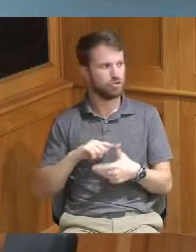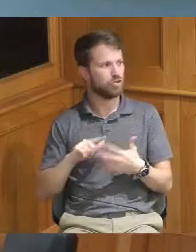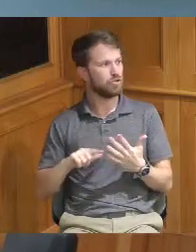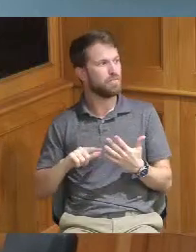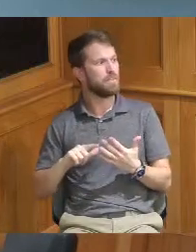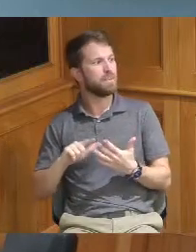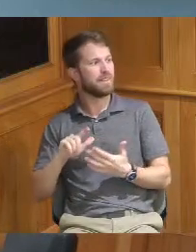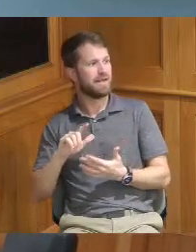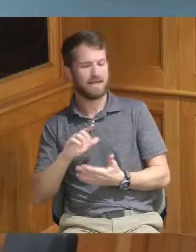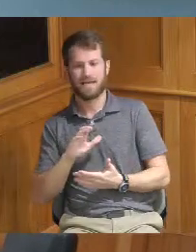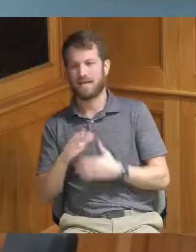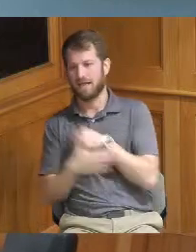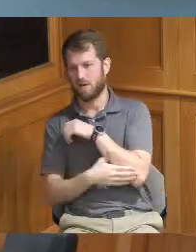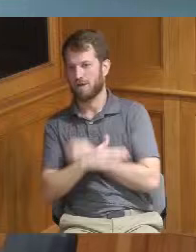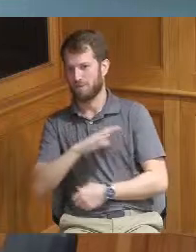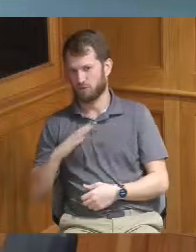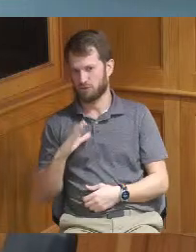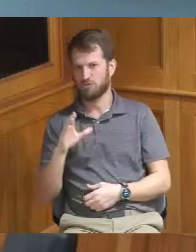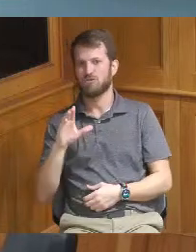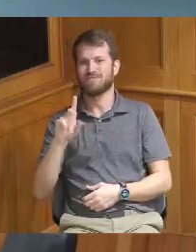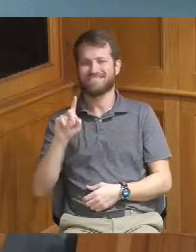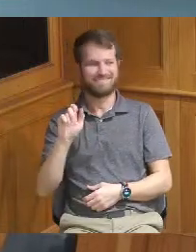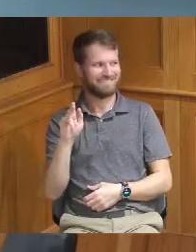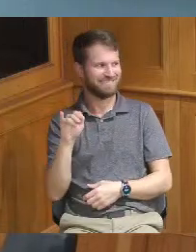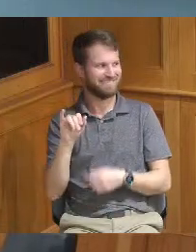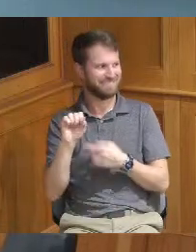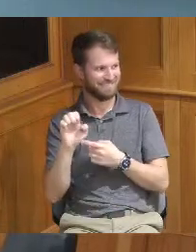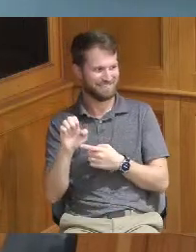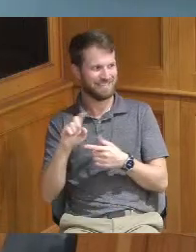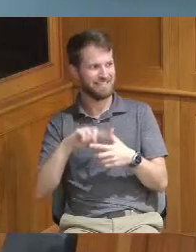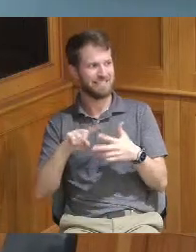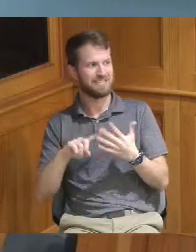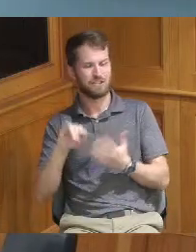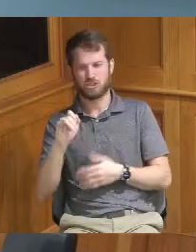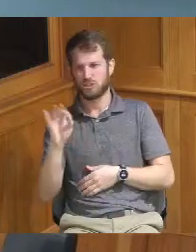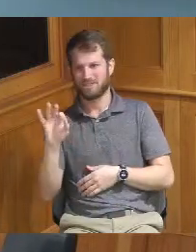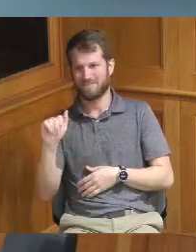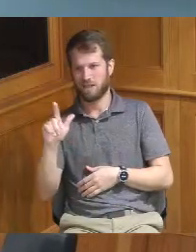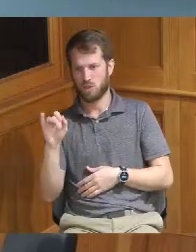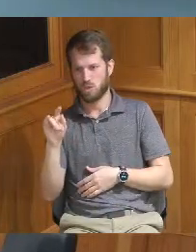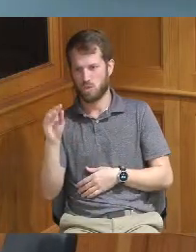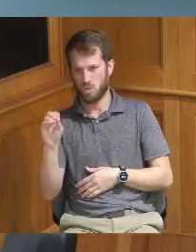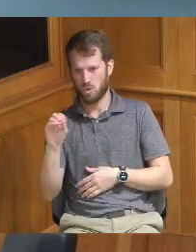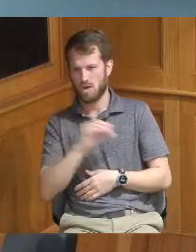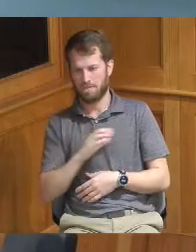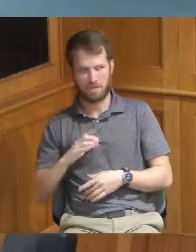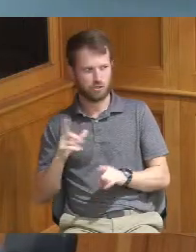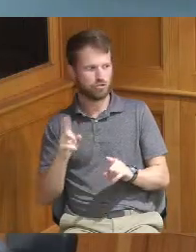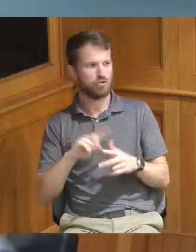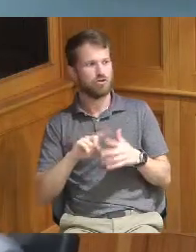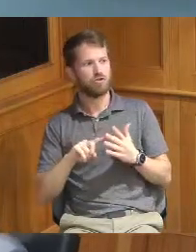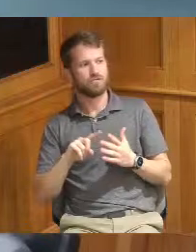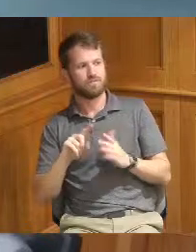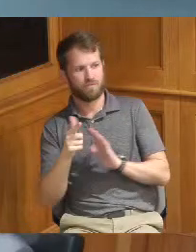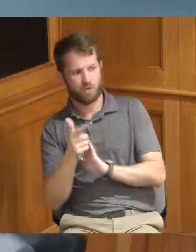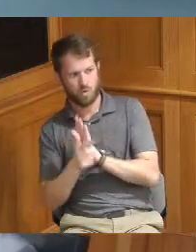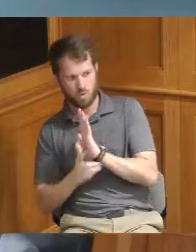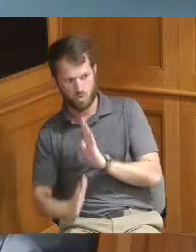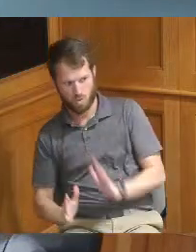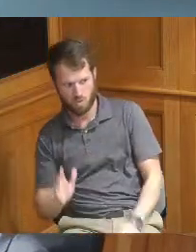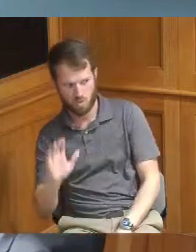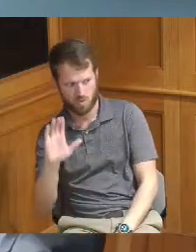Denise Treehouse. Jeff Aludo, County Administrator. Charlie Annis, Prosecutor's Office. And I'm Hamilton County Commission President Alicia